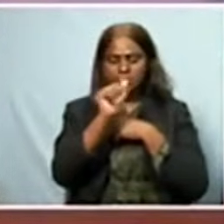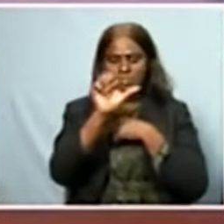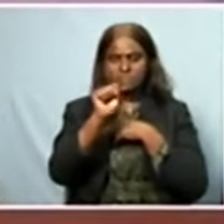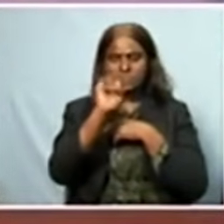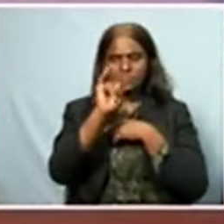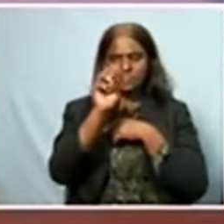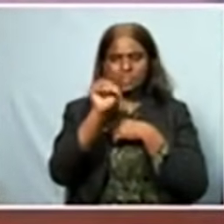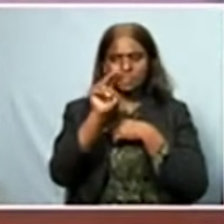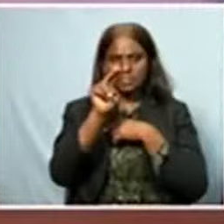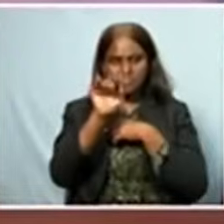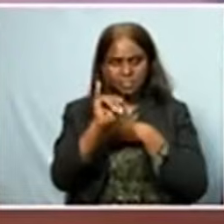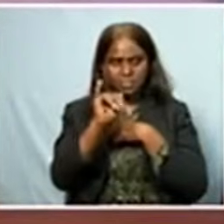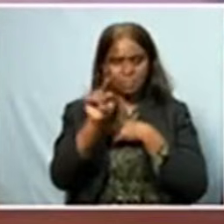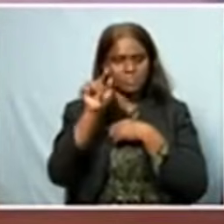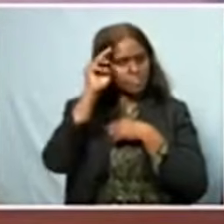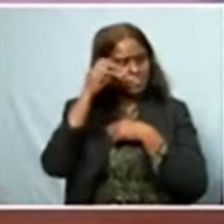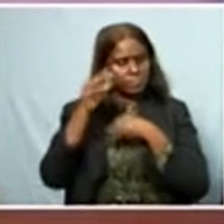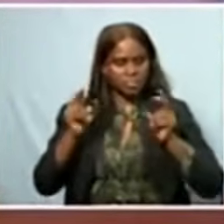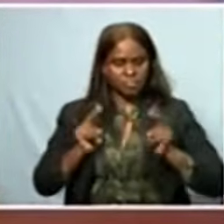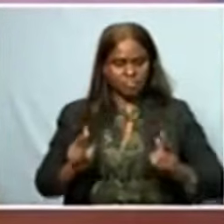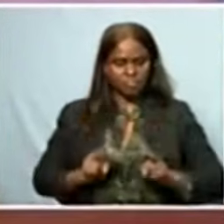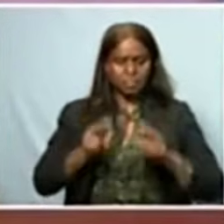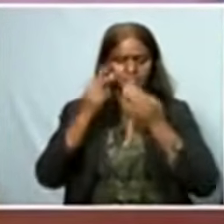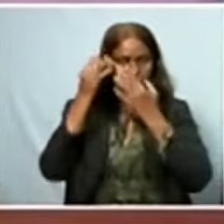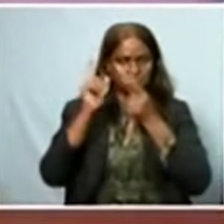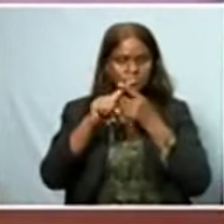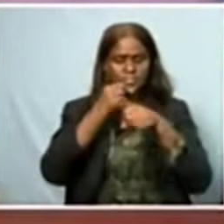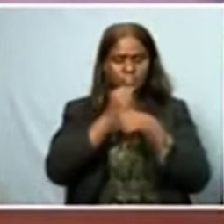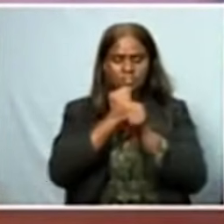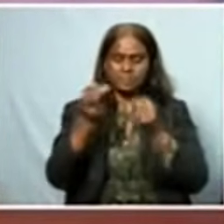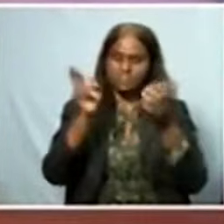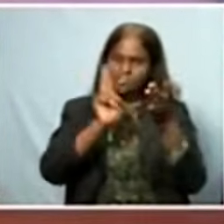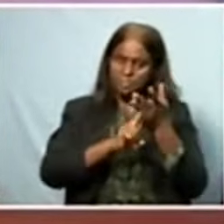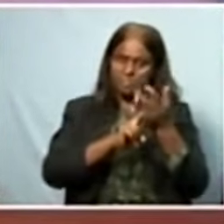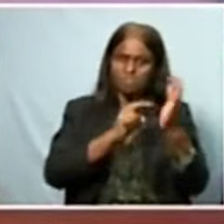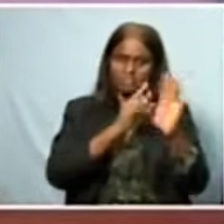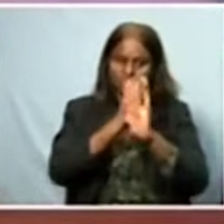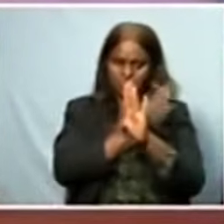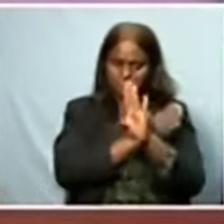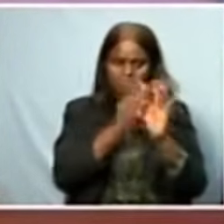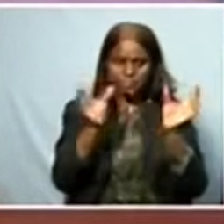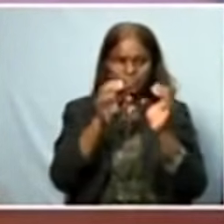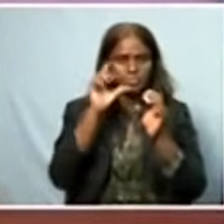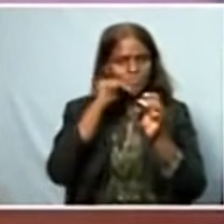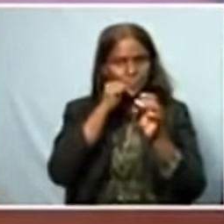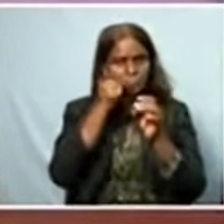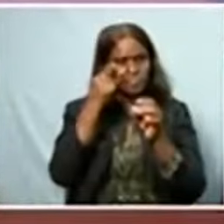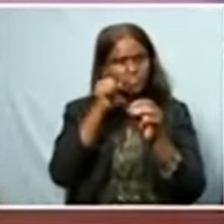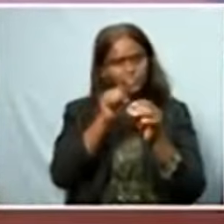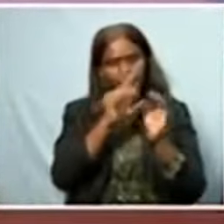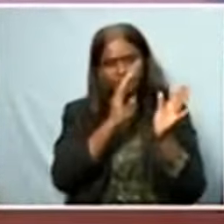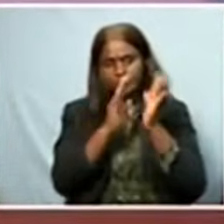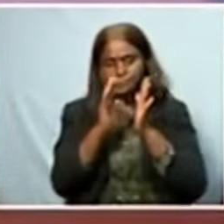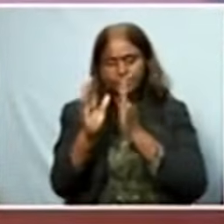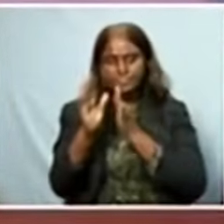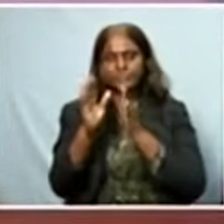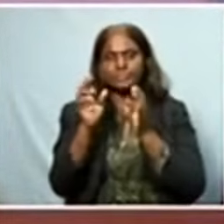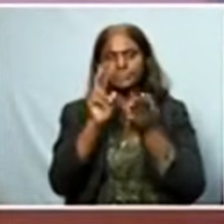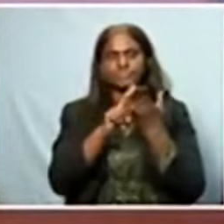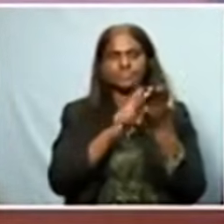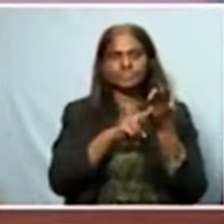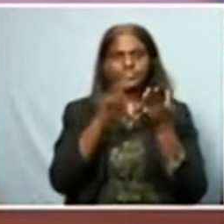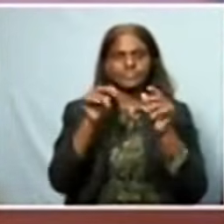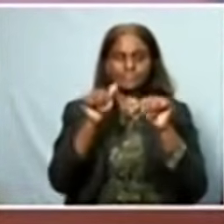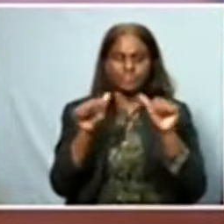And the Ministry of Health is still expected to make an appearance before the committee tomorrow. That's for the consideration of the report